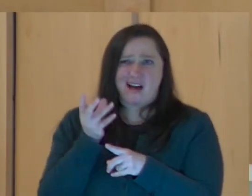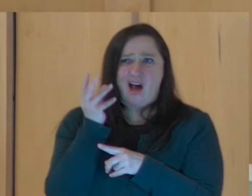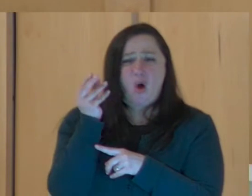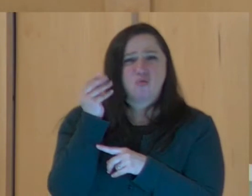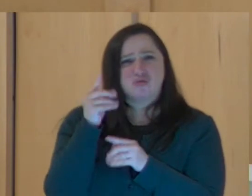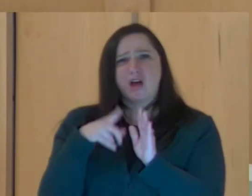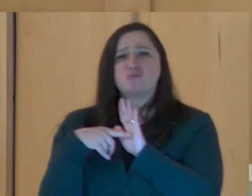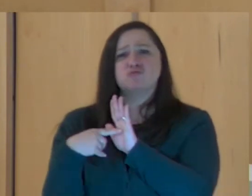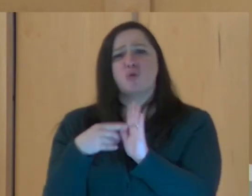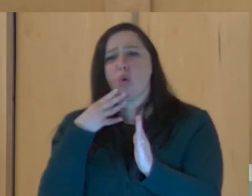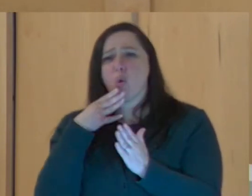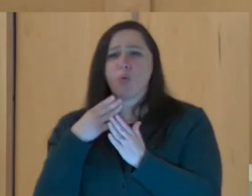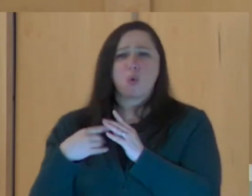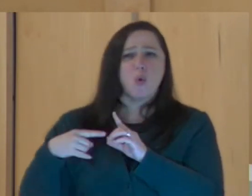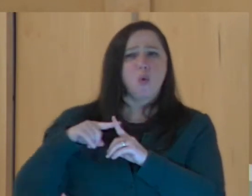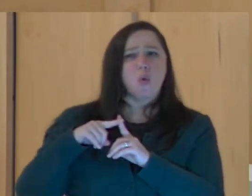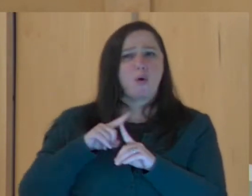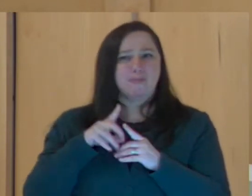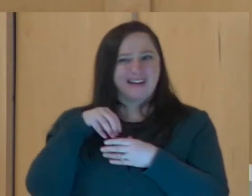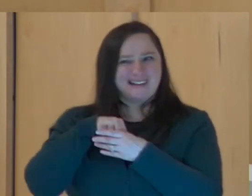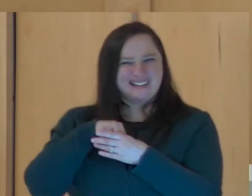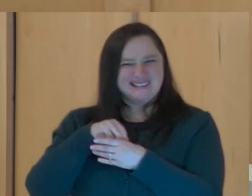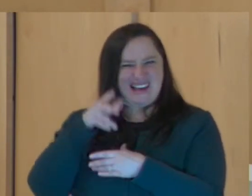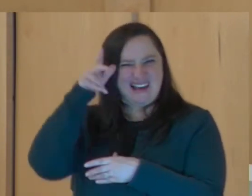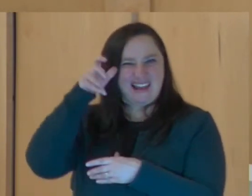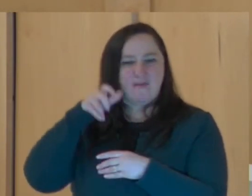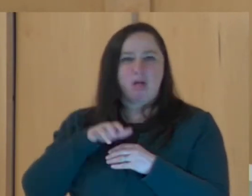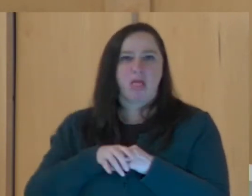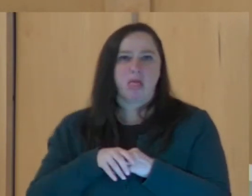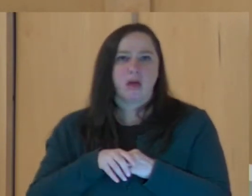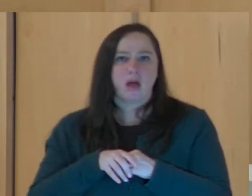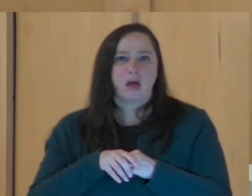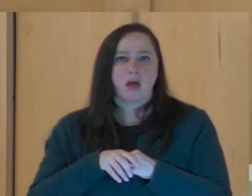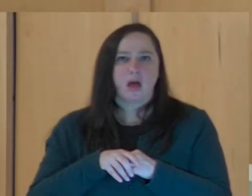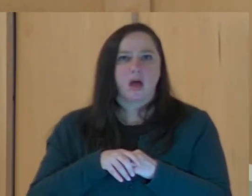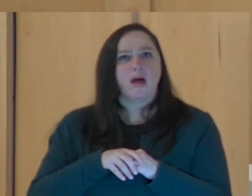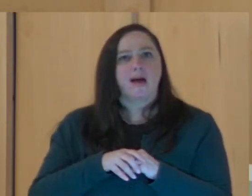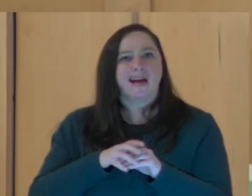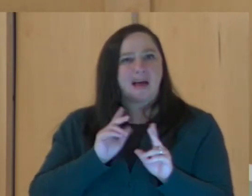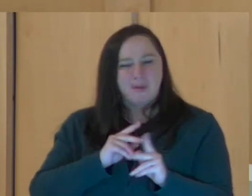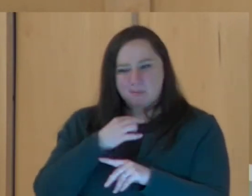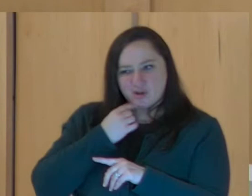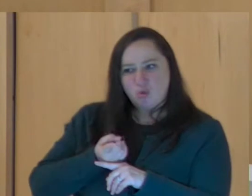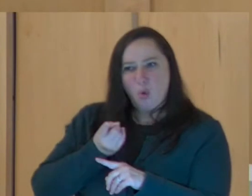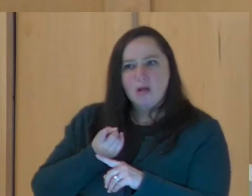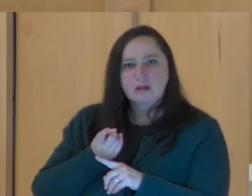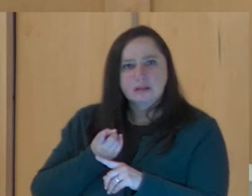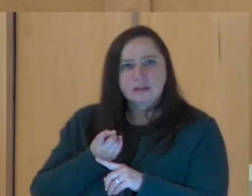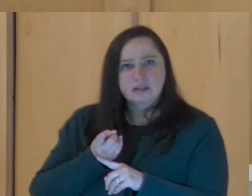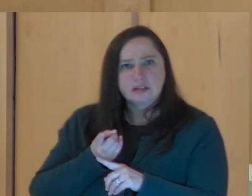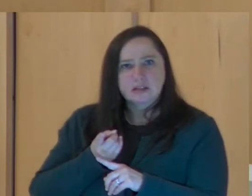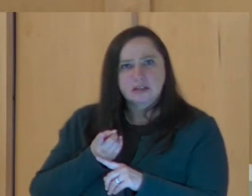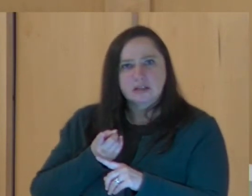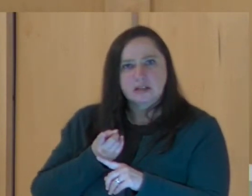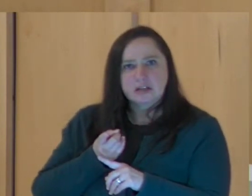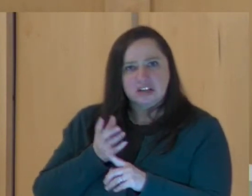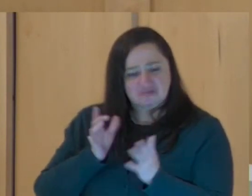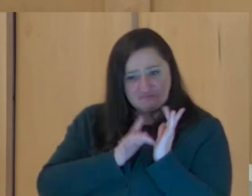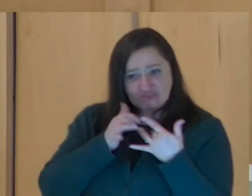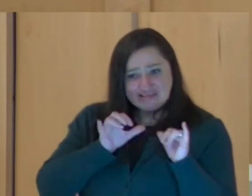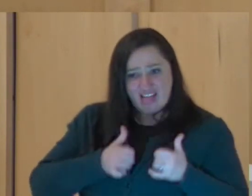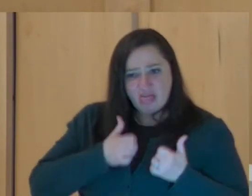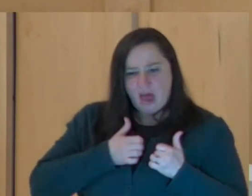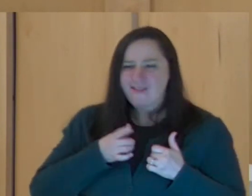life. He was told by eyewitnesses that Jesus was alive, but he didn't believe it. Book of Acts, he kept fighting against the Christian